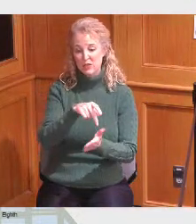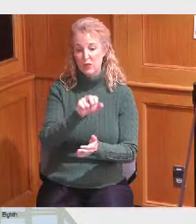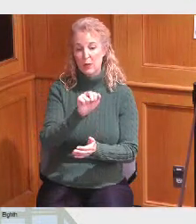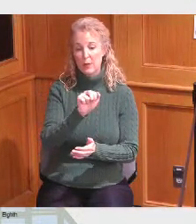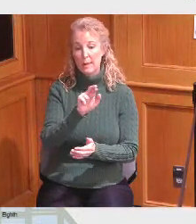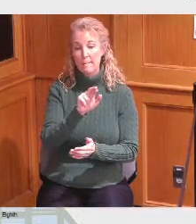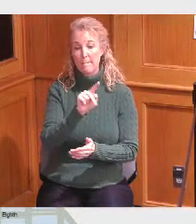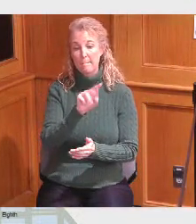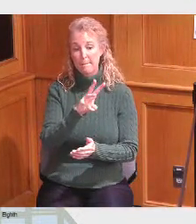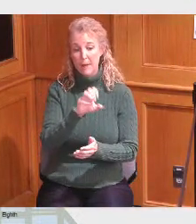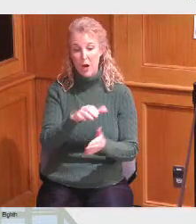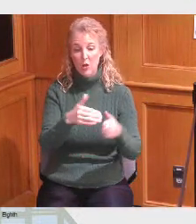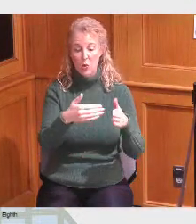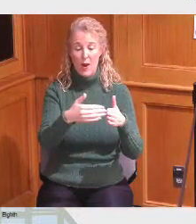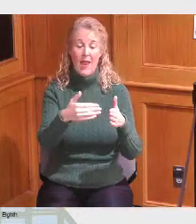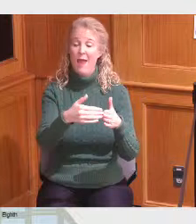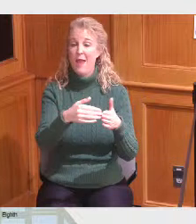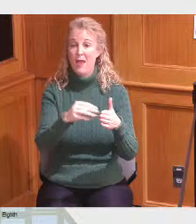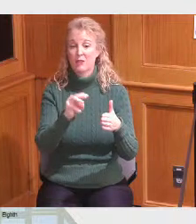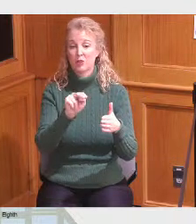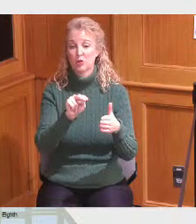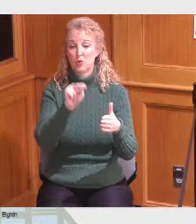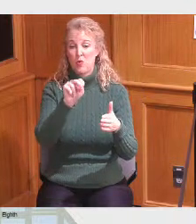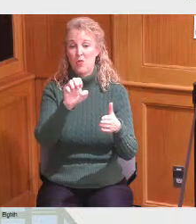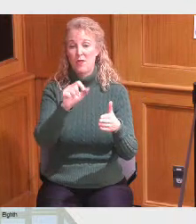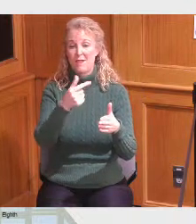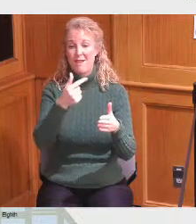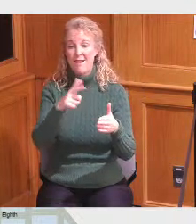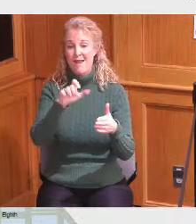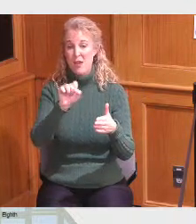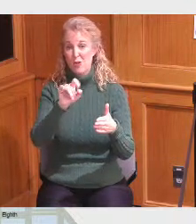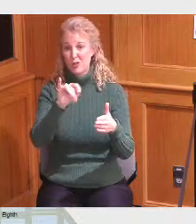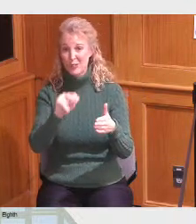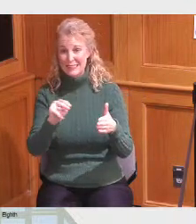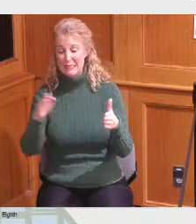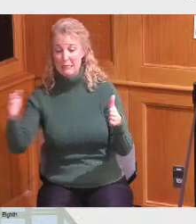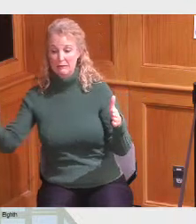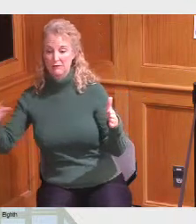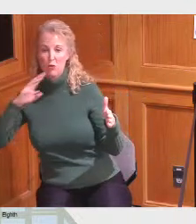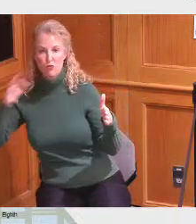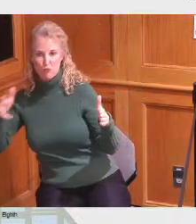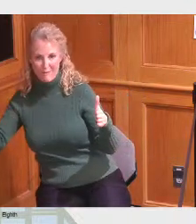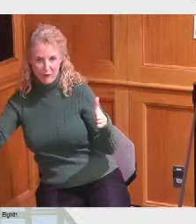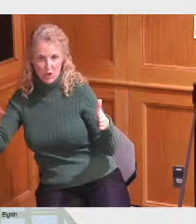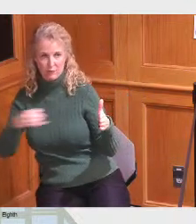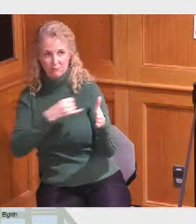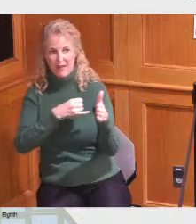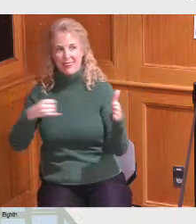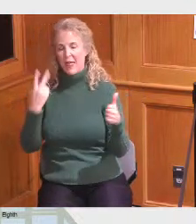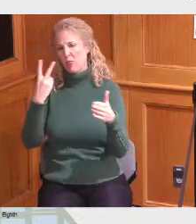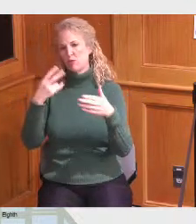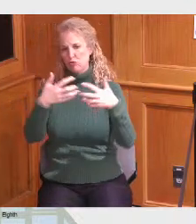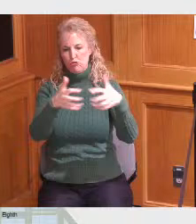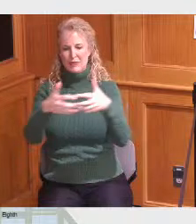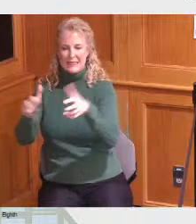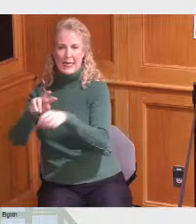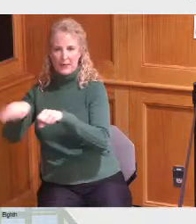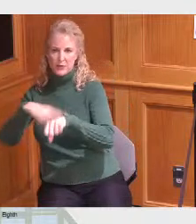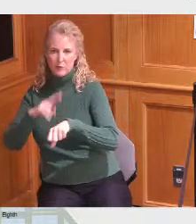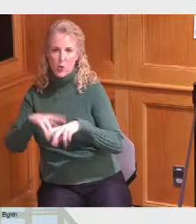the east, the river on the south, and Central Avenue on the west, excluding the 2 stadiums.